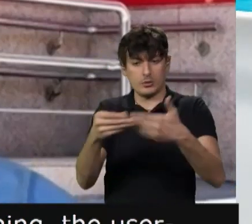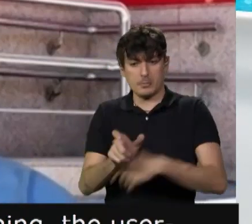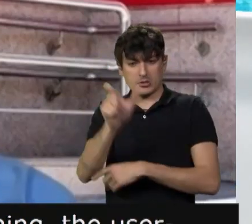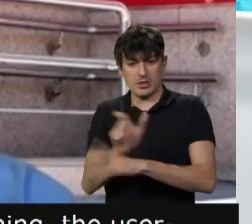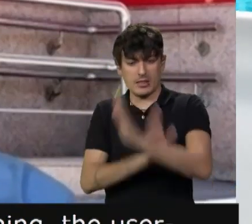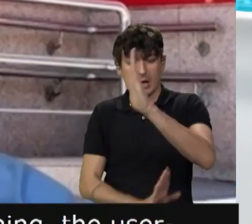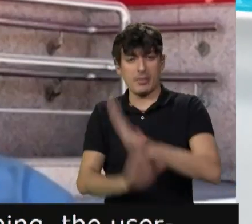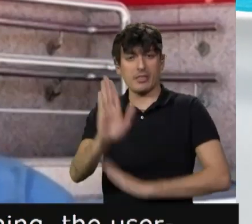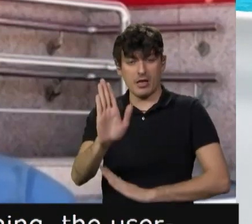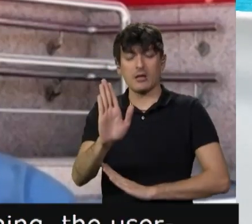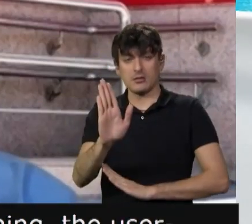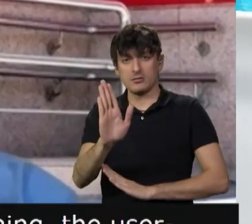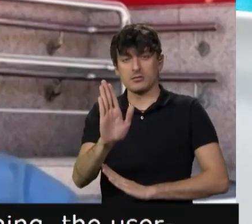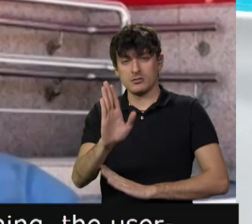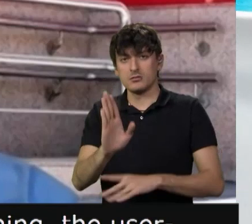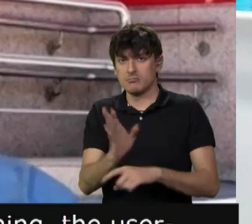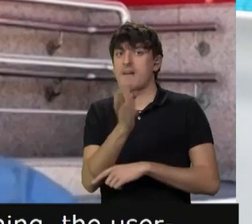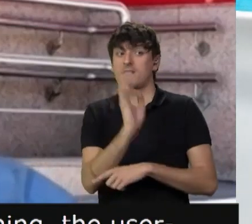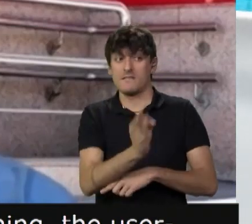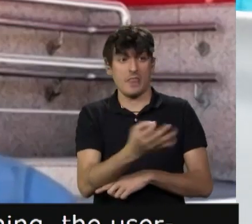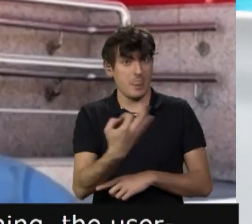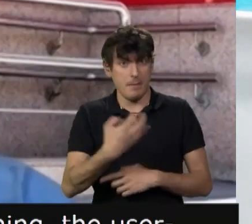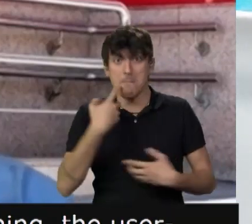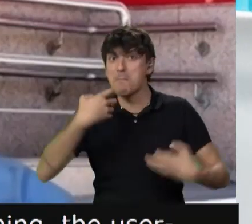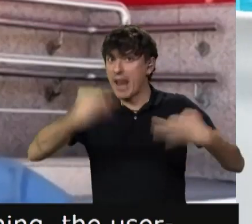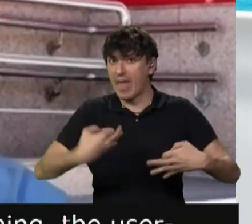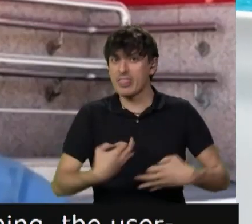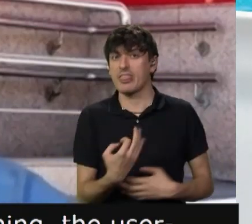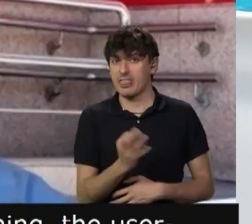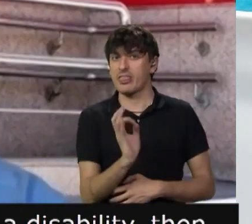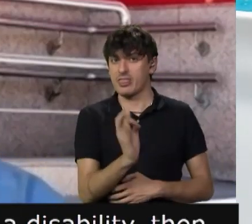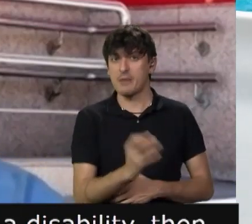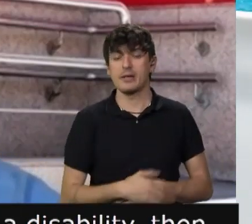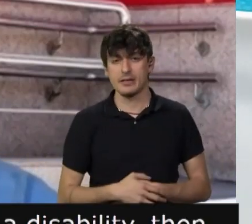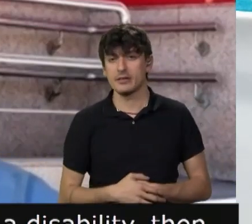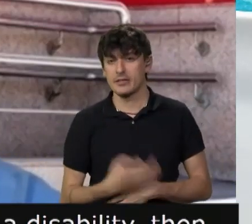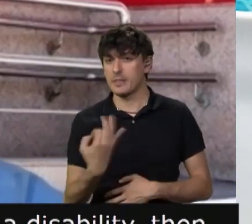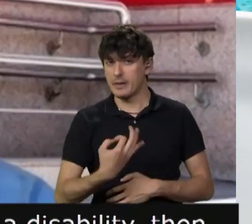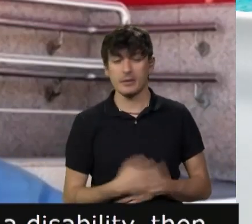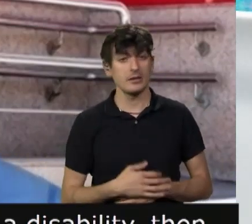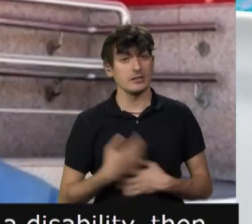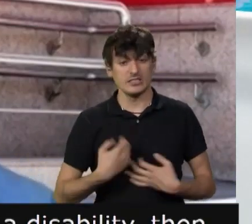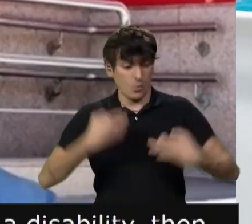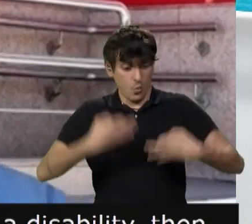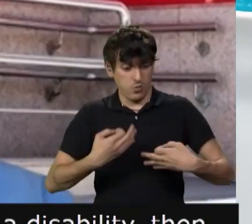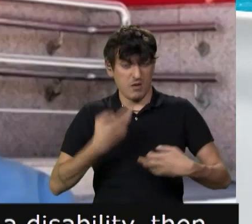and if the user is a person with a disability, then it has to be done properly. In our